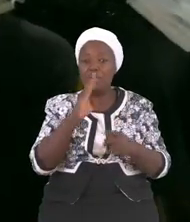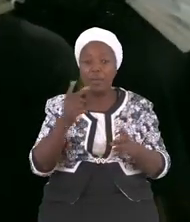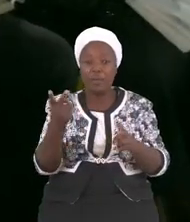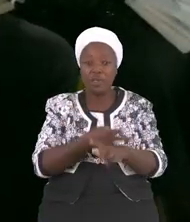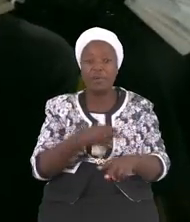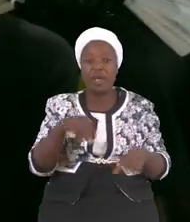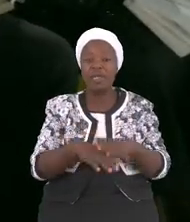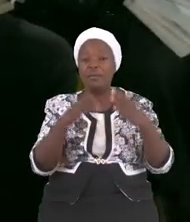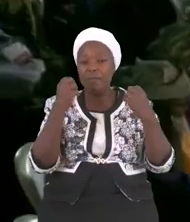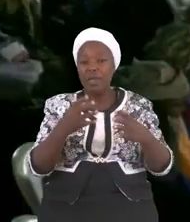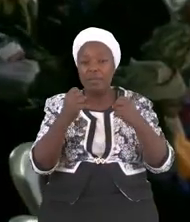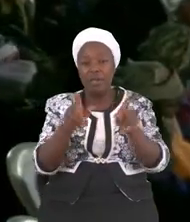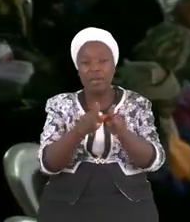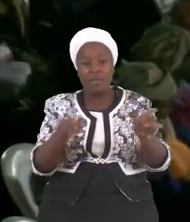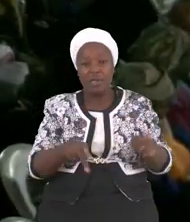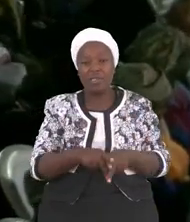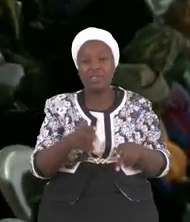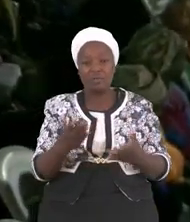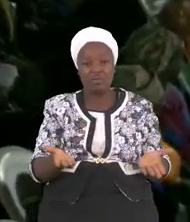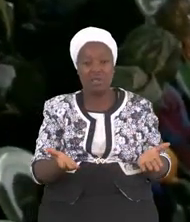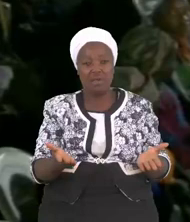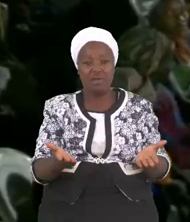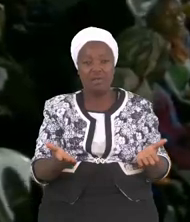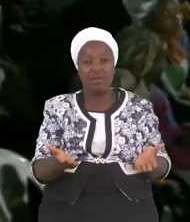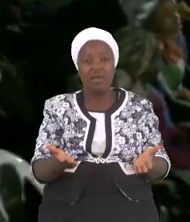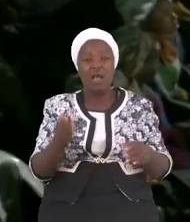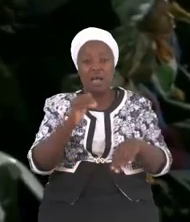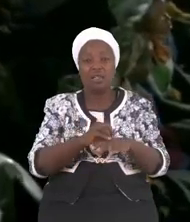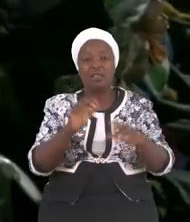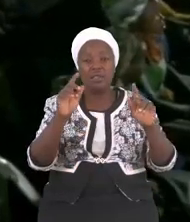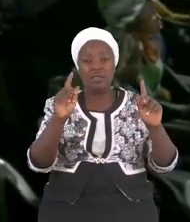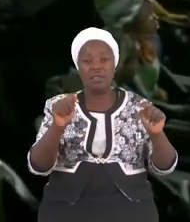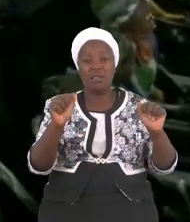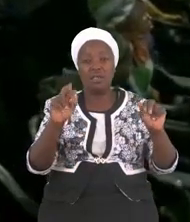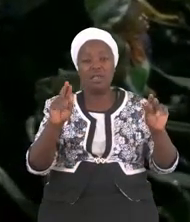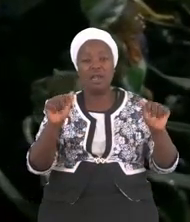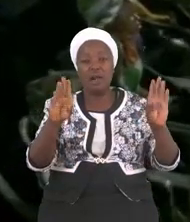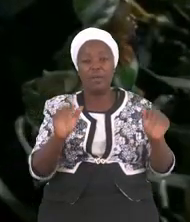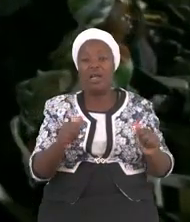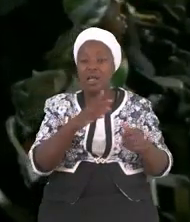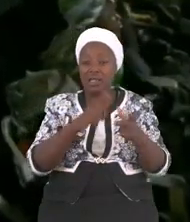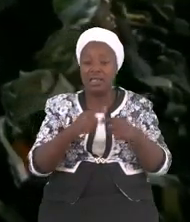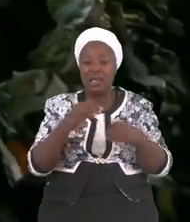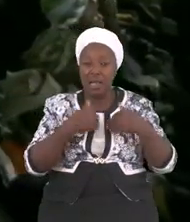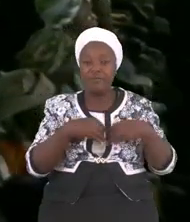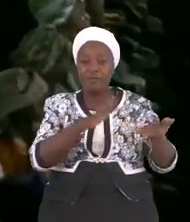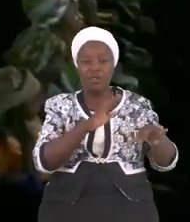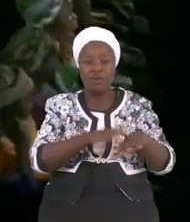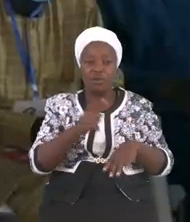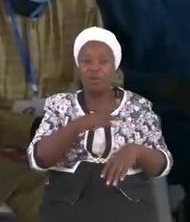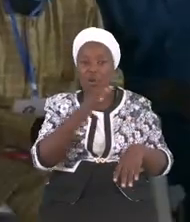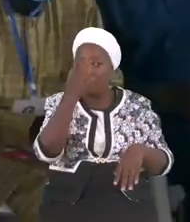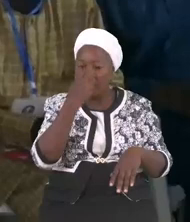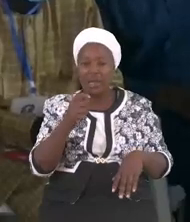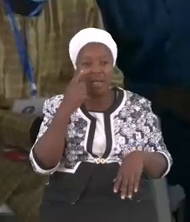many, many places over here at the Alpha location. He'll have mercy on you. Your blind eyes will